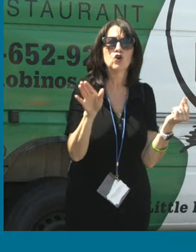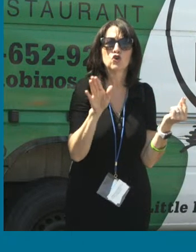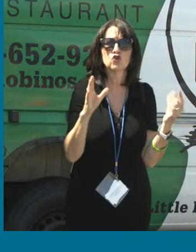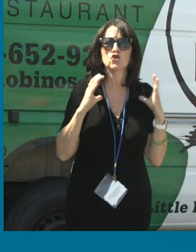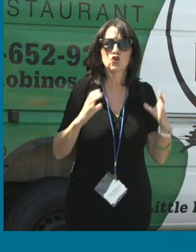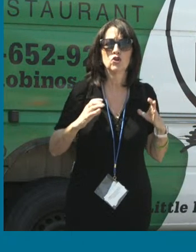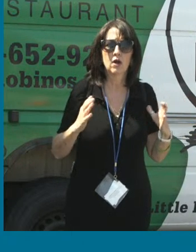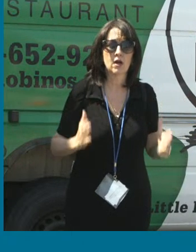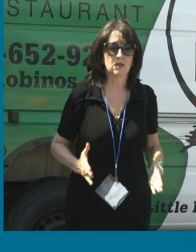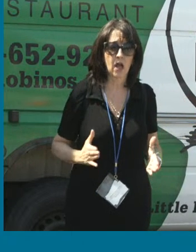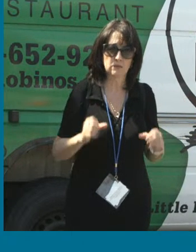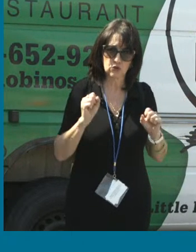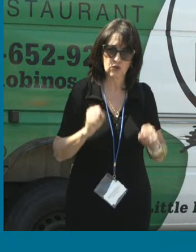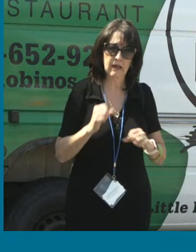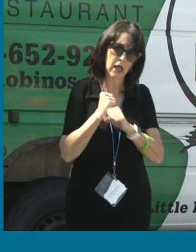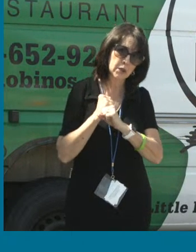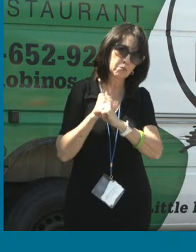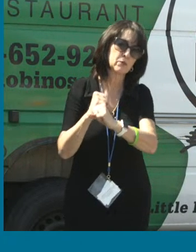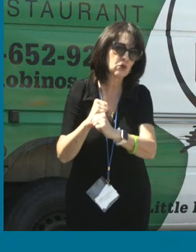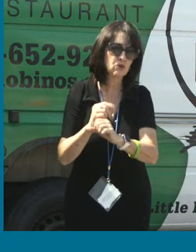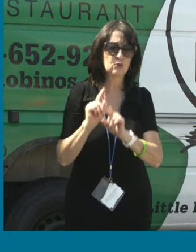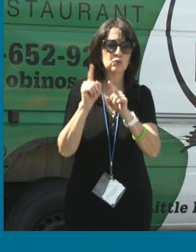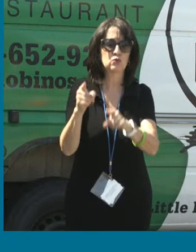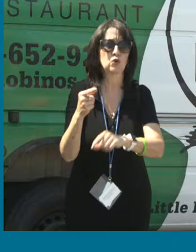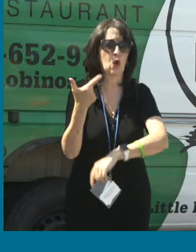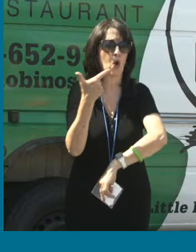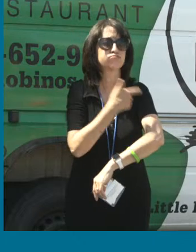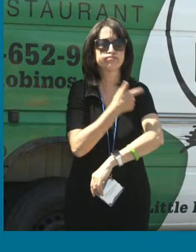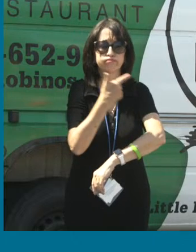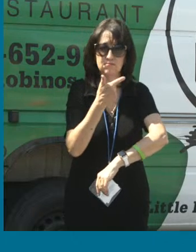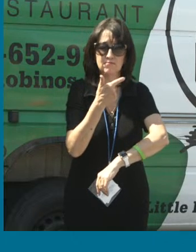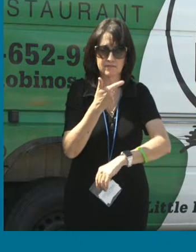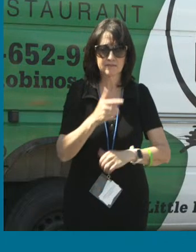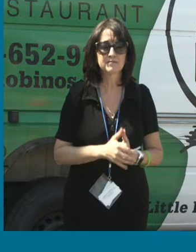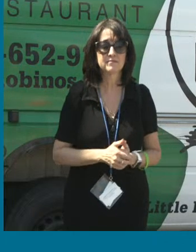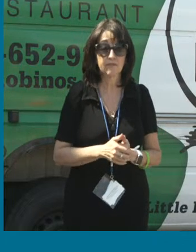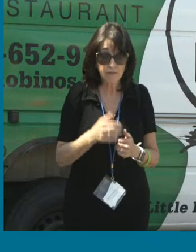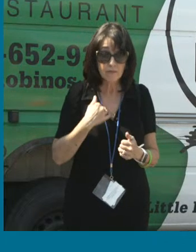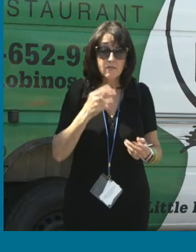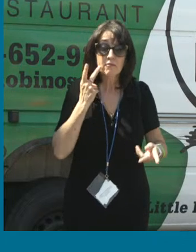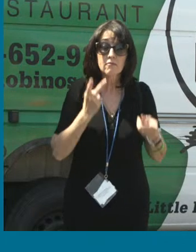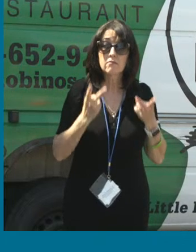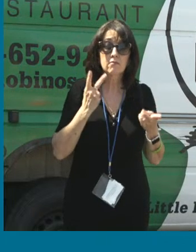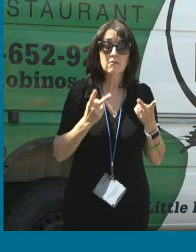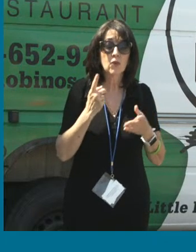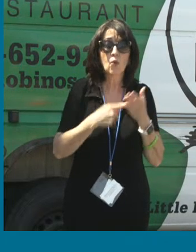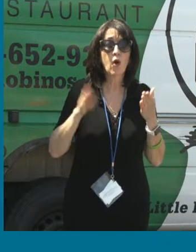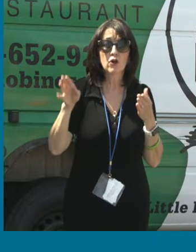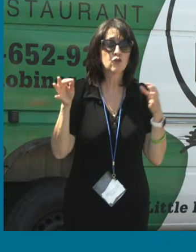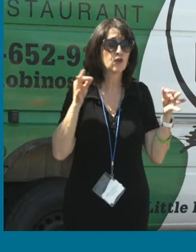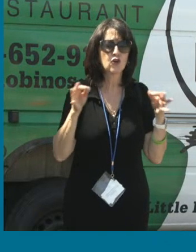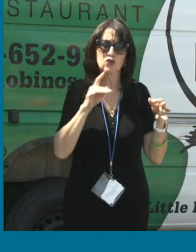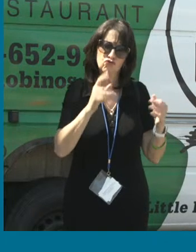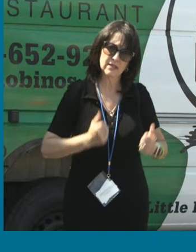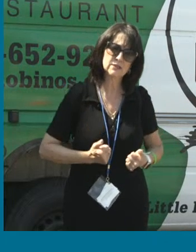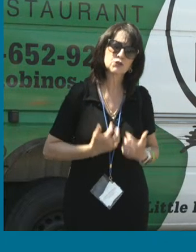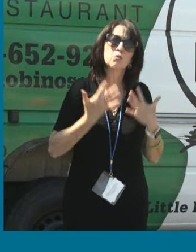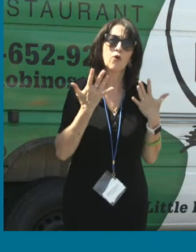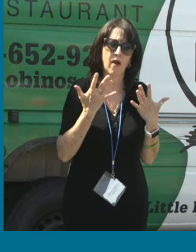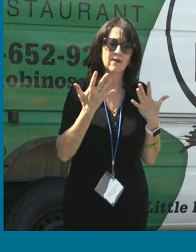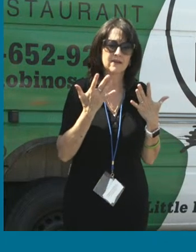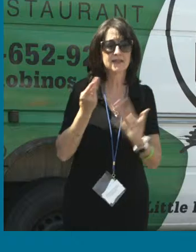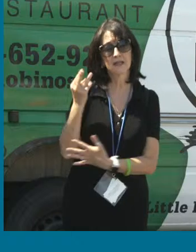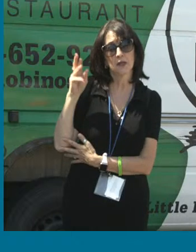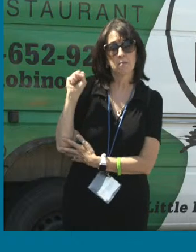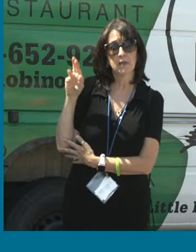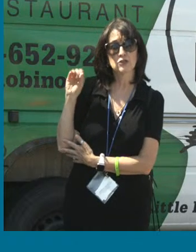your customers. And the creativity we've seen come in from those proposals has been really inspiring. Mrs. Rubino's is